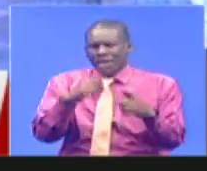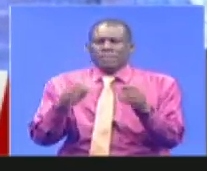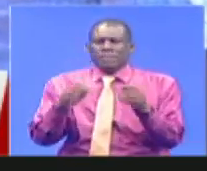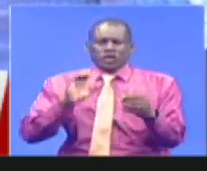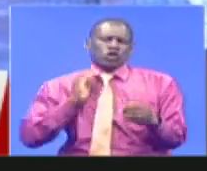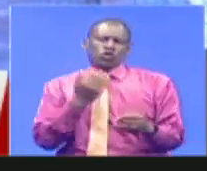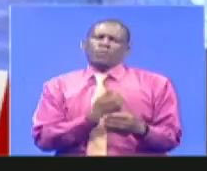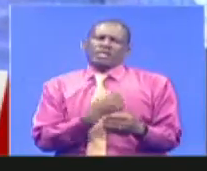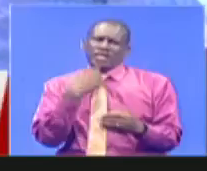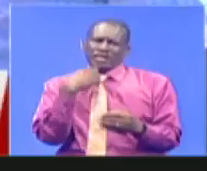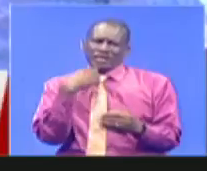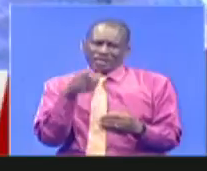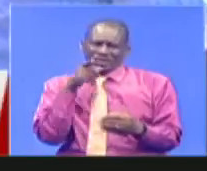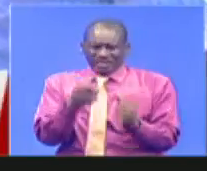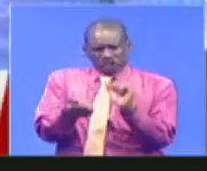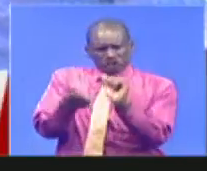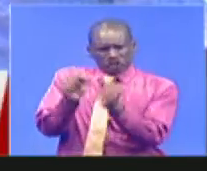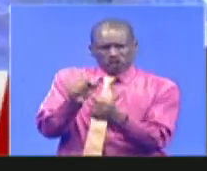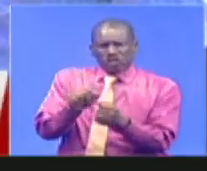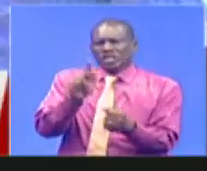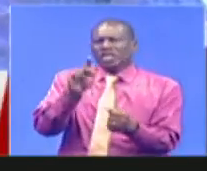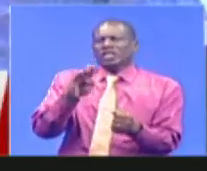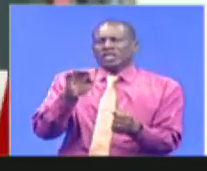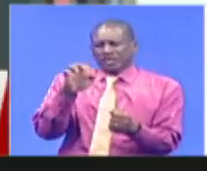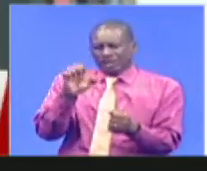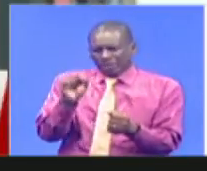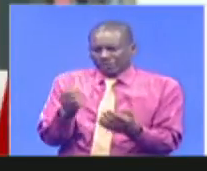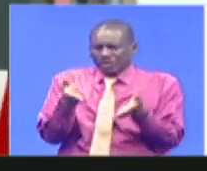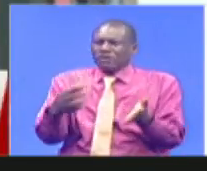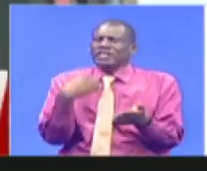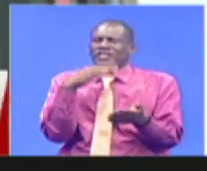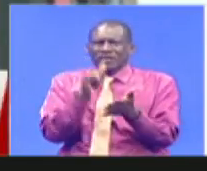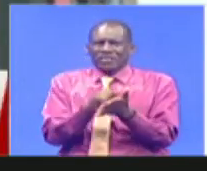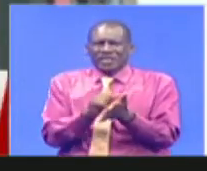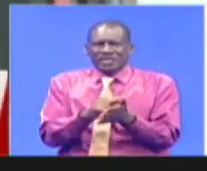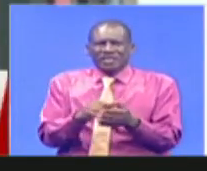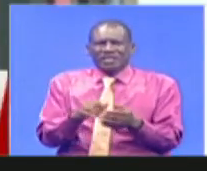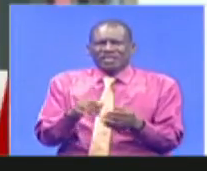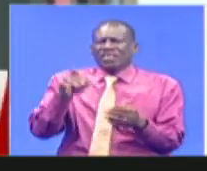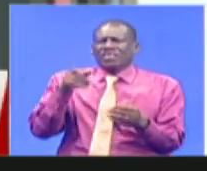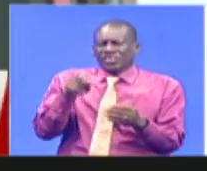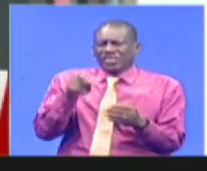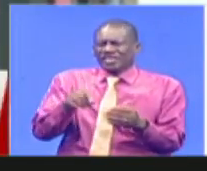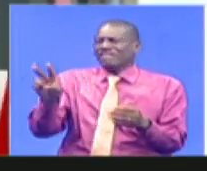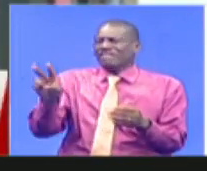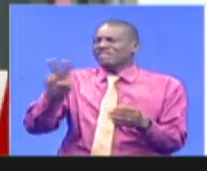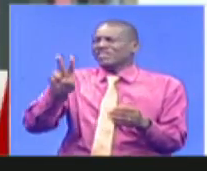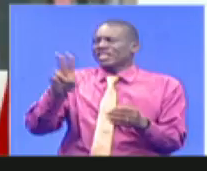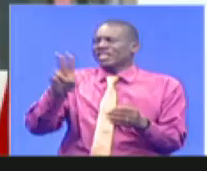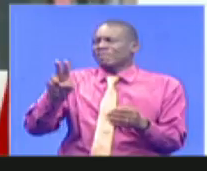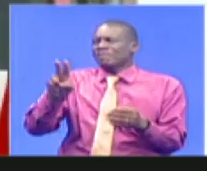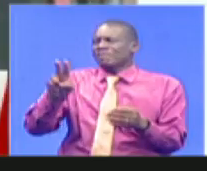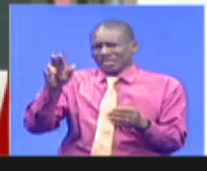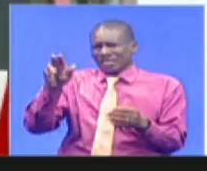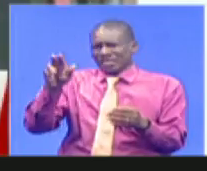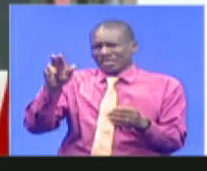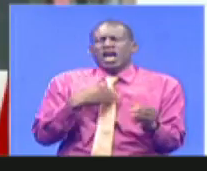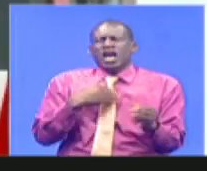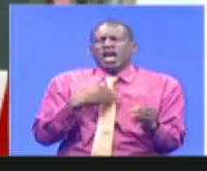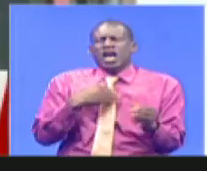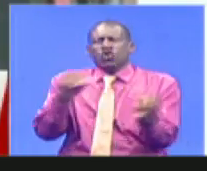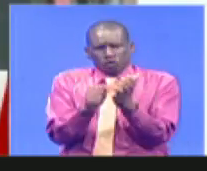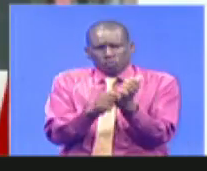calling an about turn, KEBS is now saying that the element has no effect on the consumer and therefore it should be used